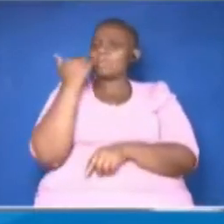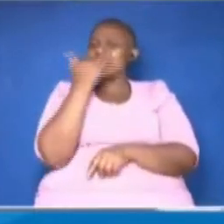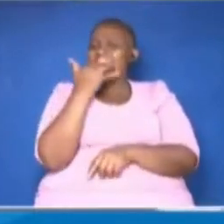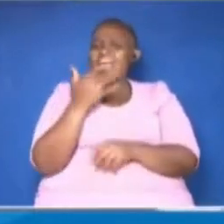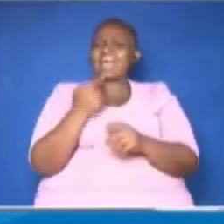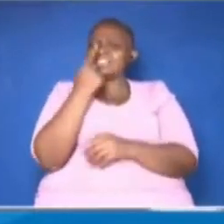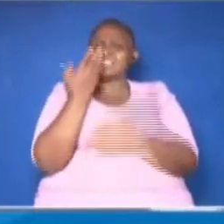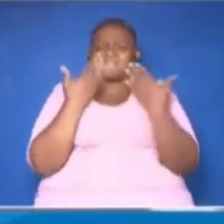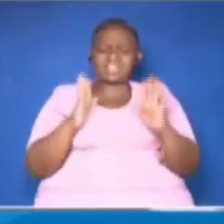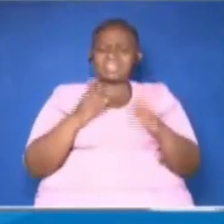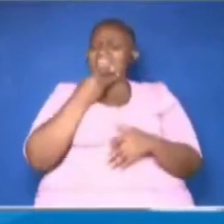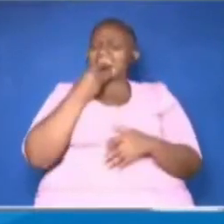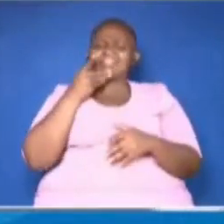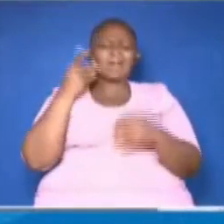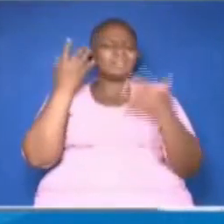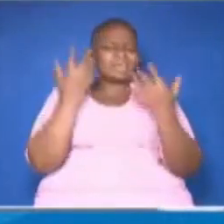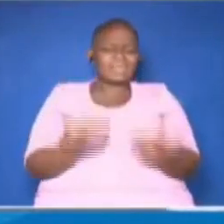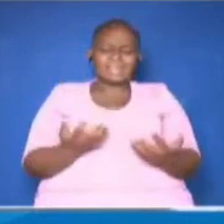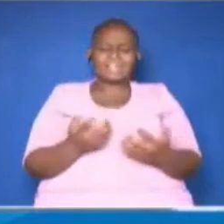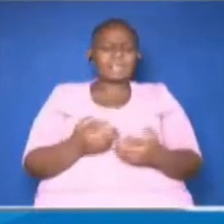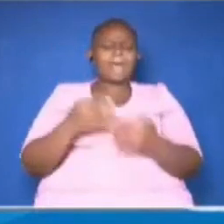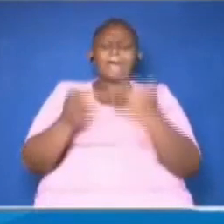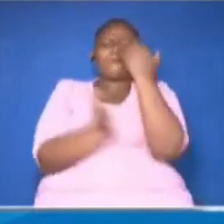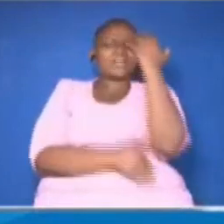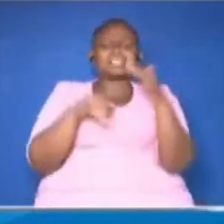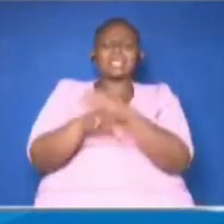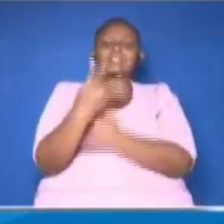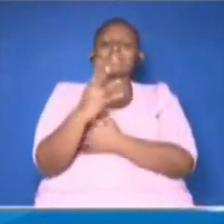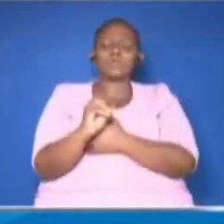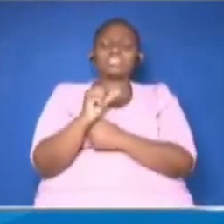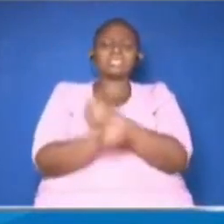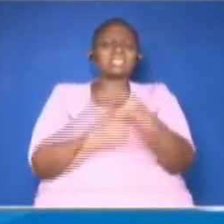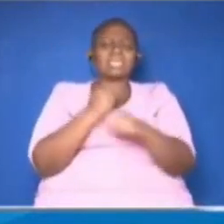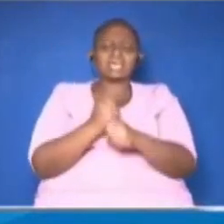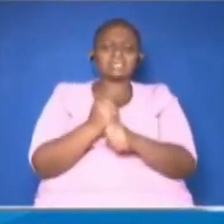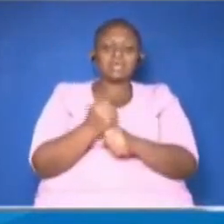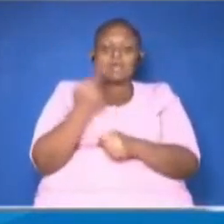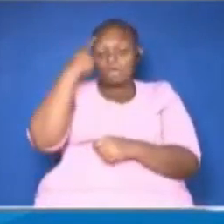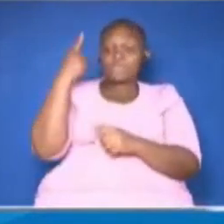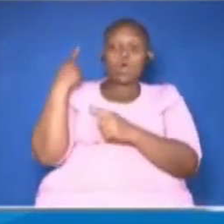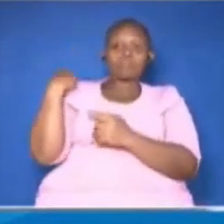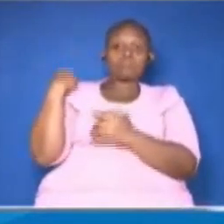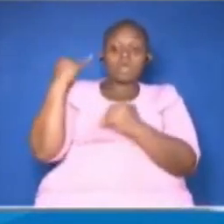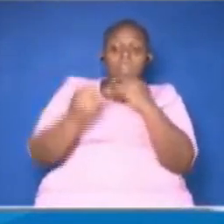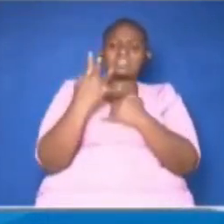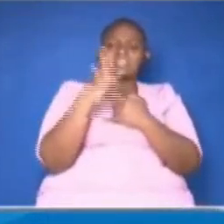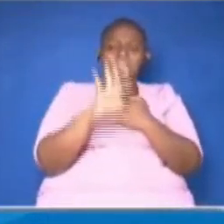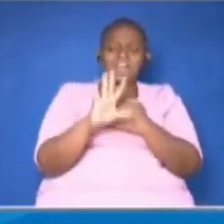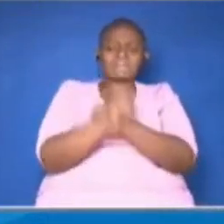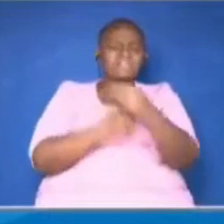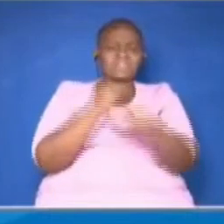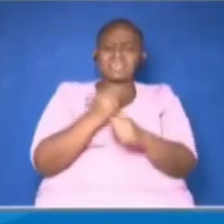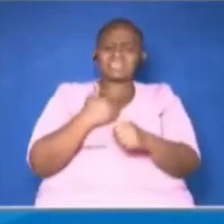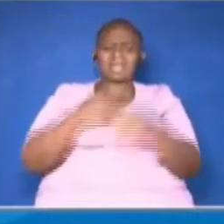the worst in 40 years. We've never had proper rains for the last 5 years. We came and prayed in